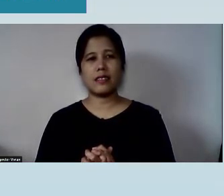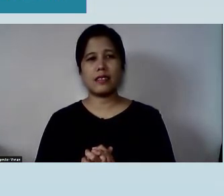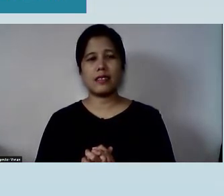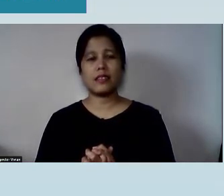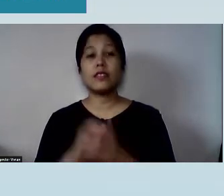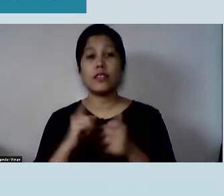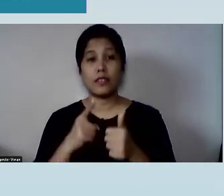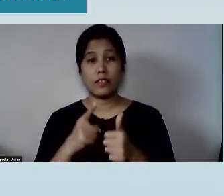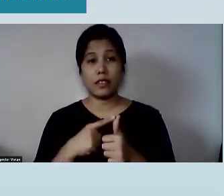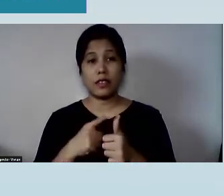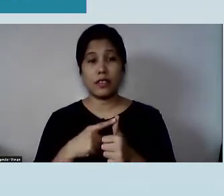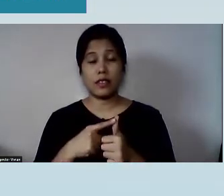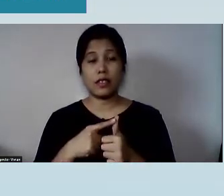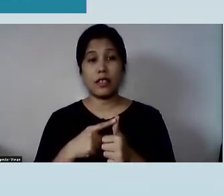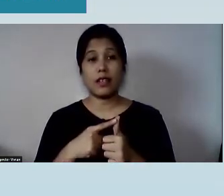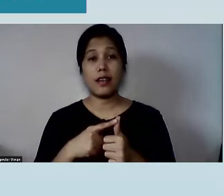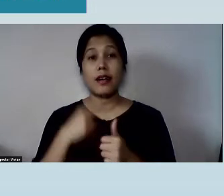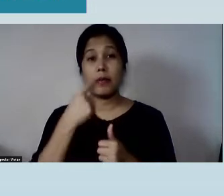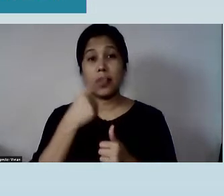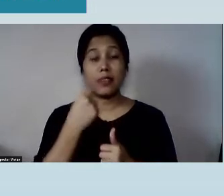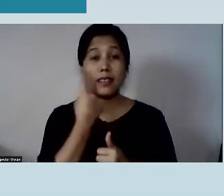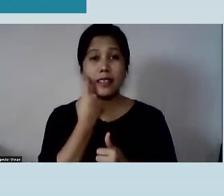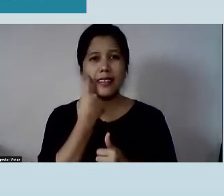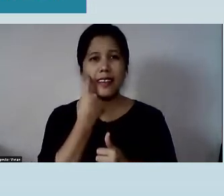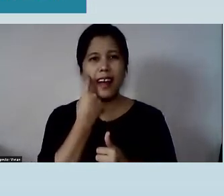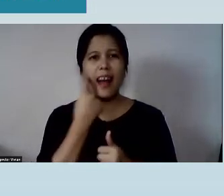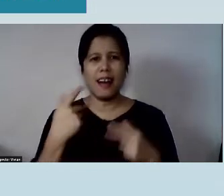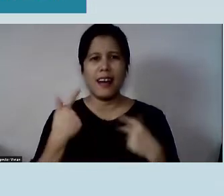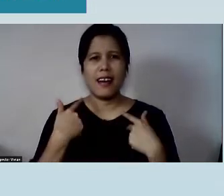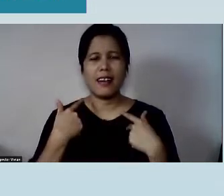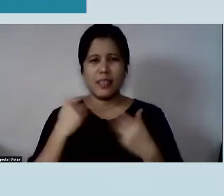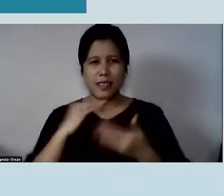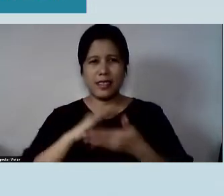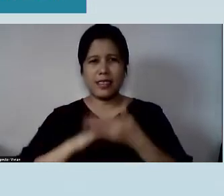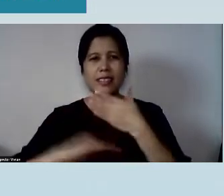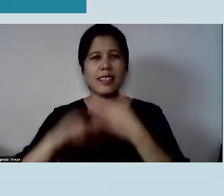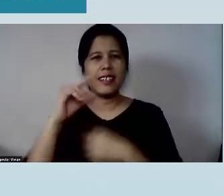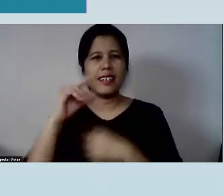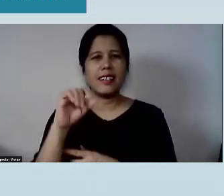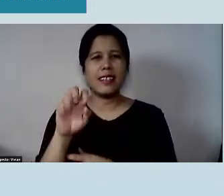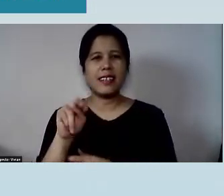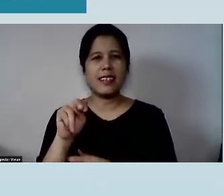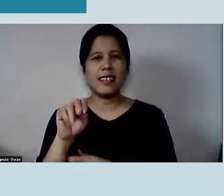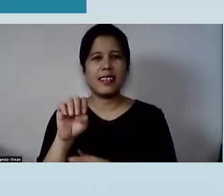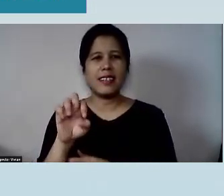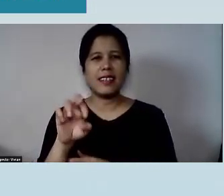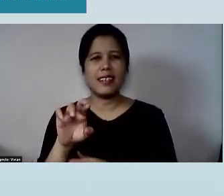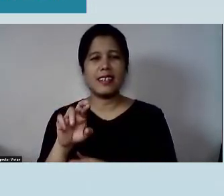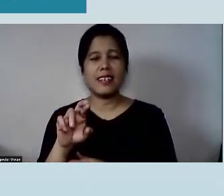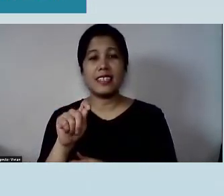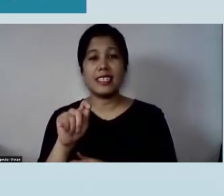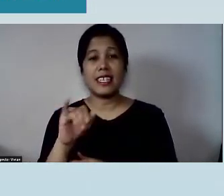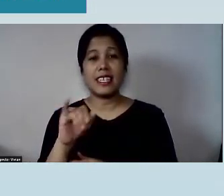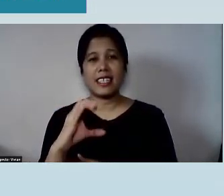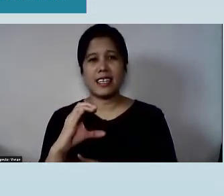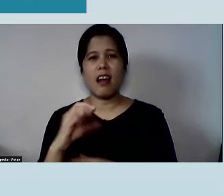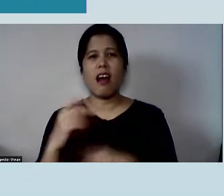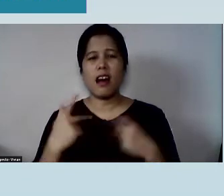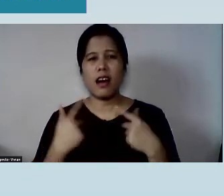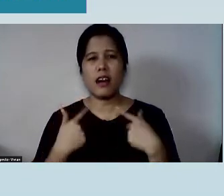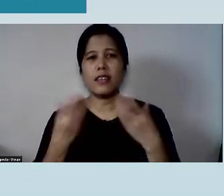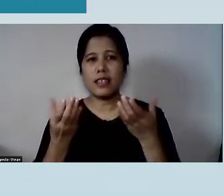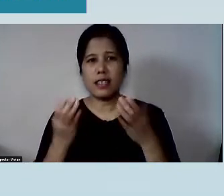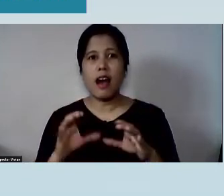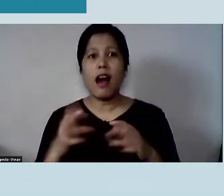First, I mentioned earlier, it's genetics. Much of the cases we have, they have a